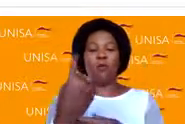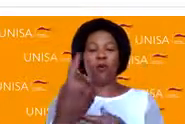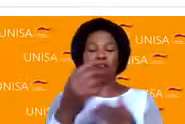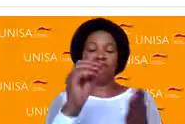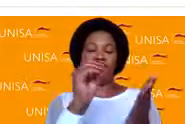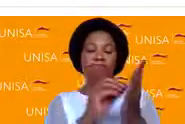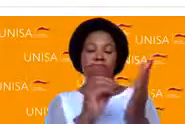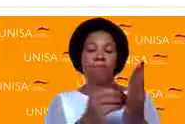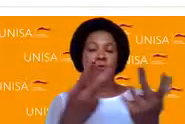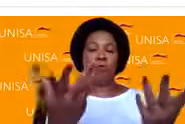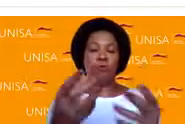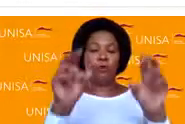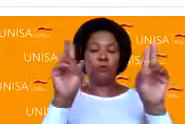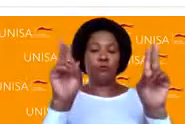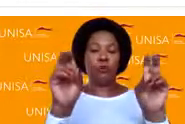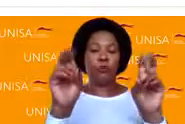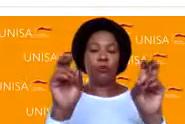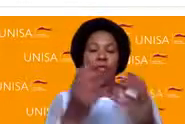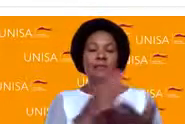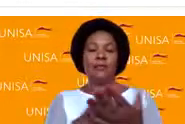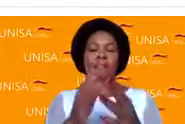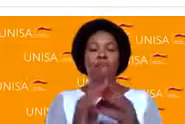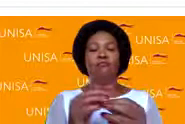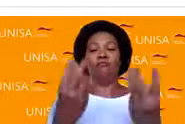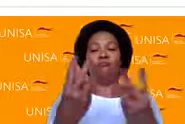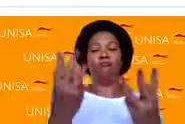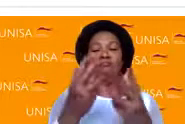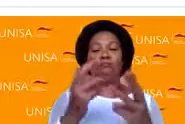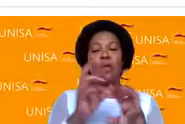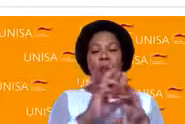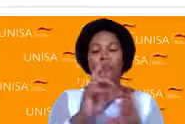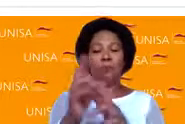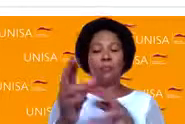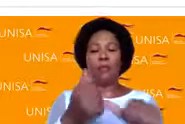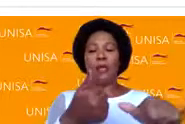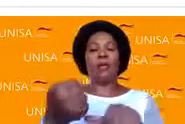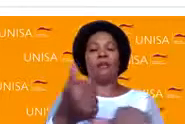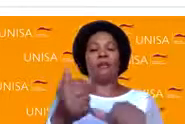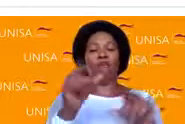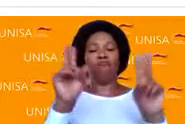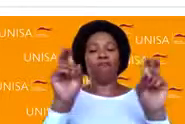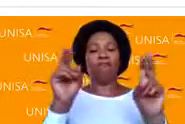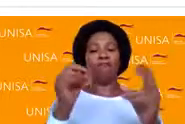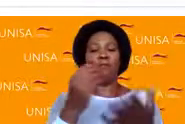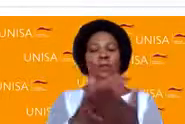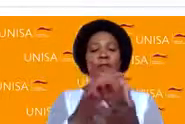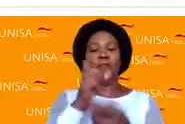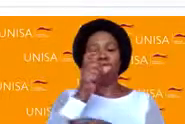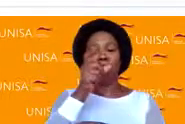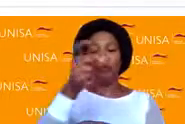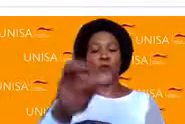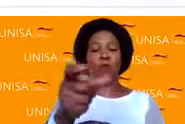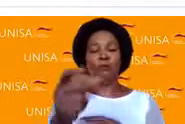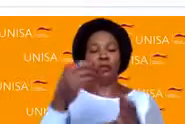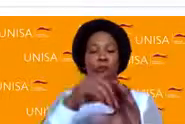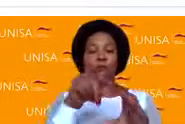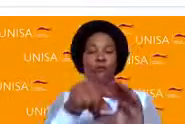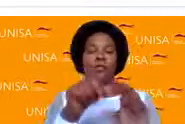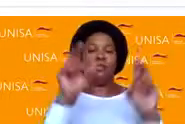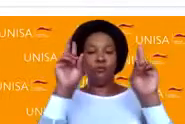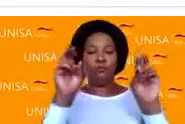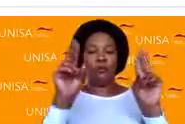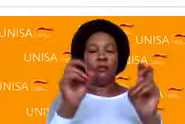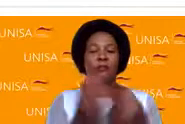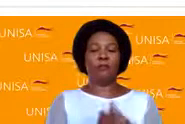topic and other people are replying to the topic. So they making comments onto it.